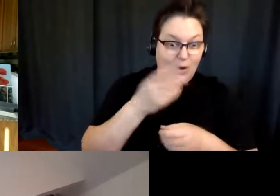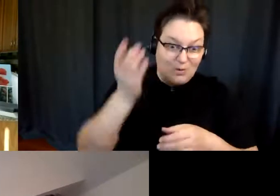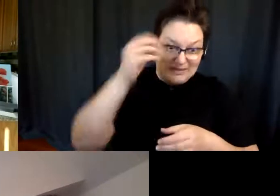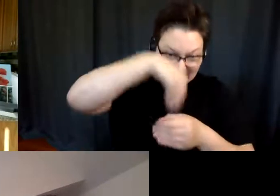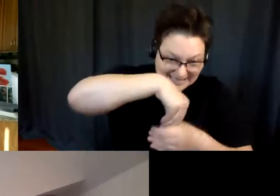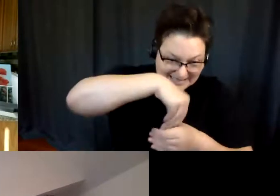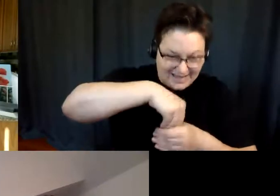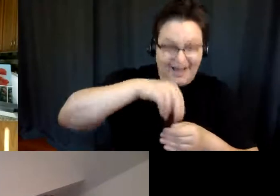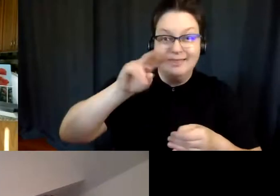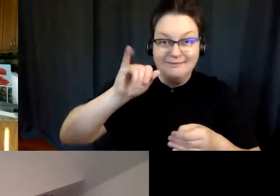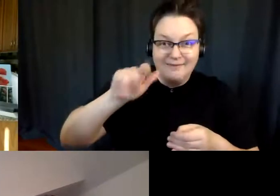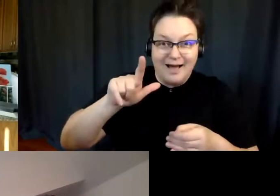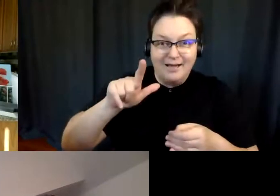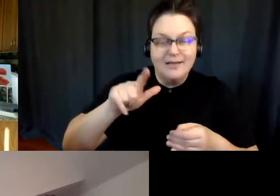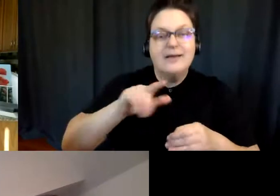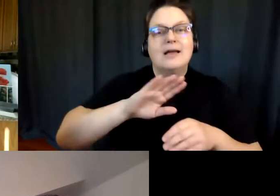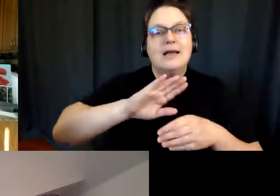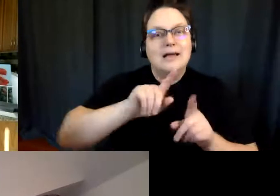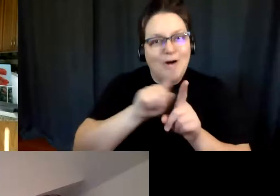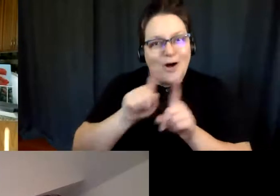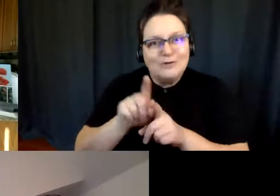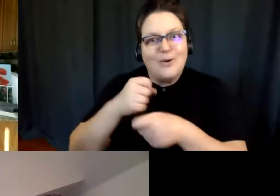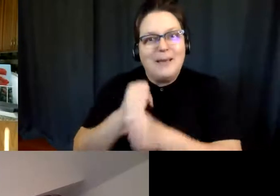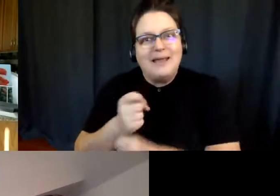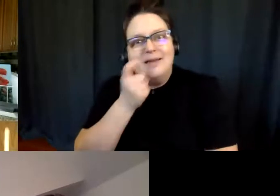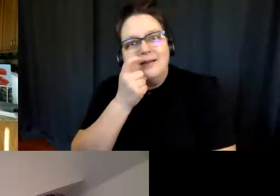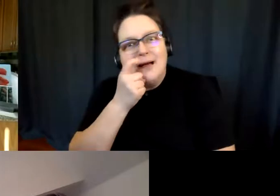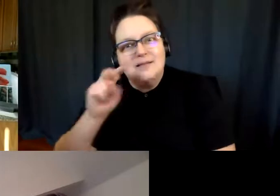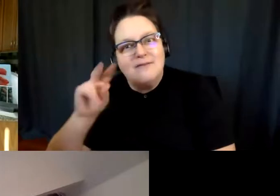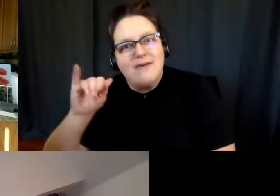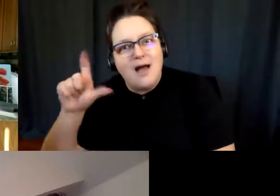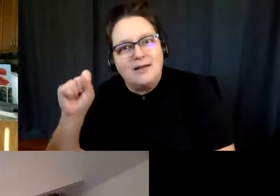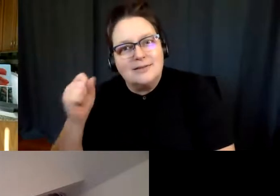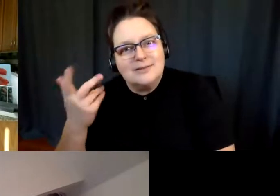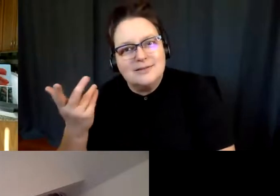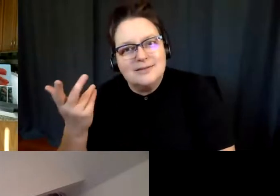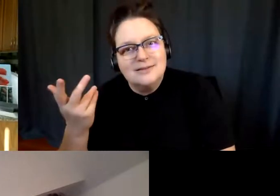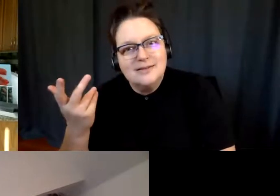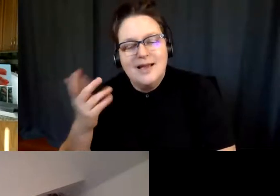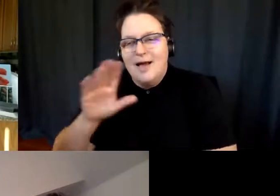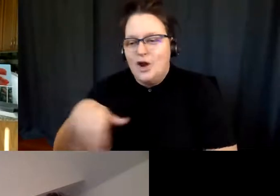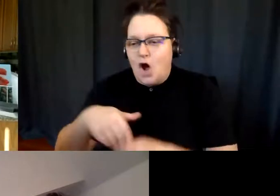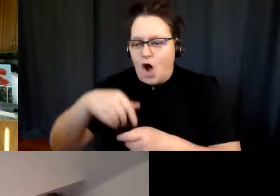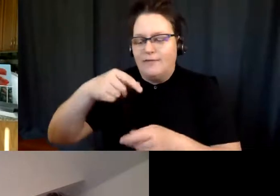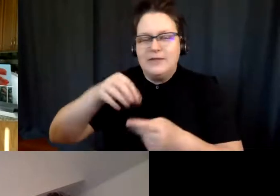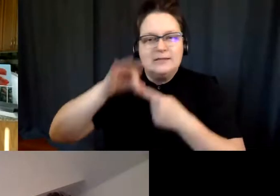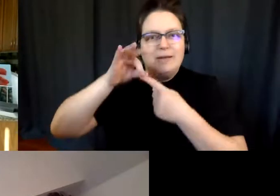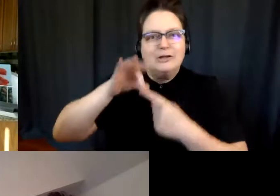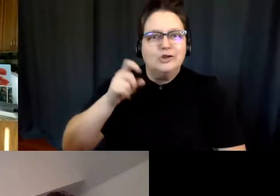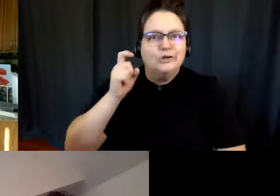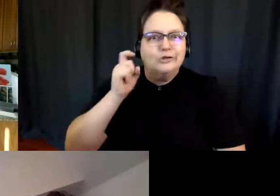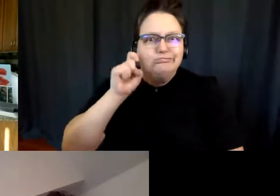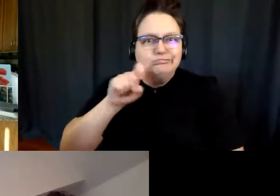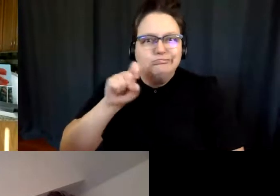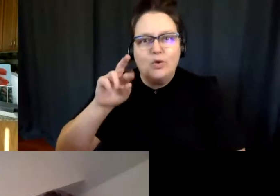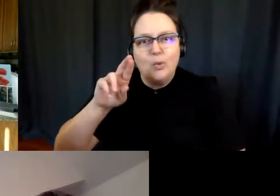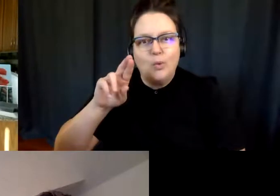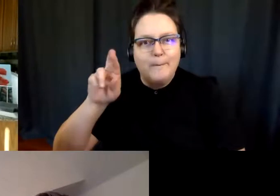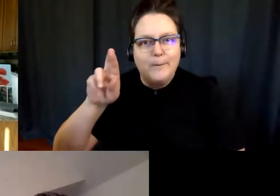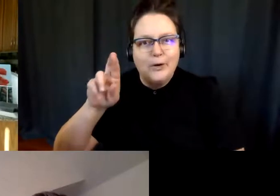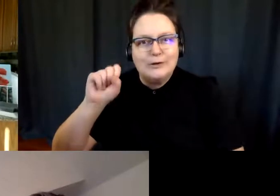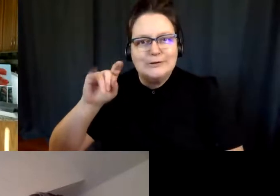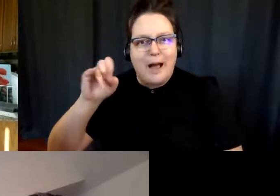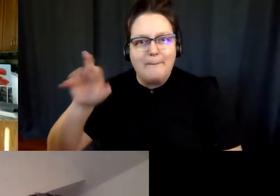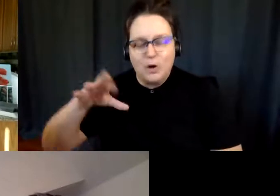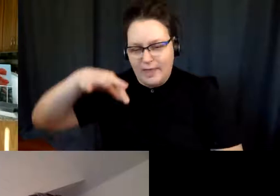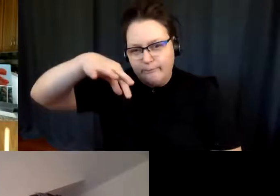also making all the little glass vials and all the little special rubber stoppers that top them and